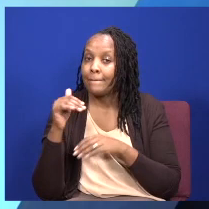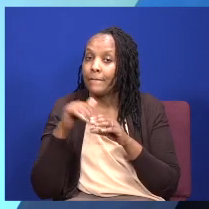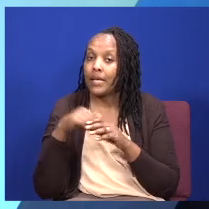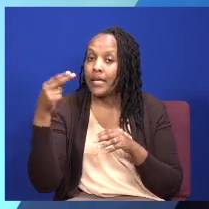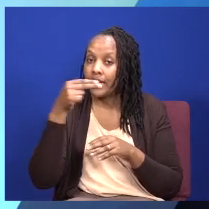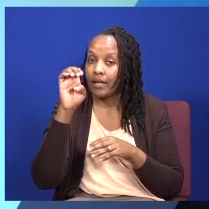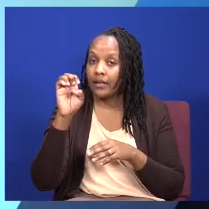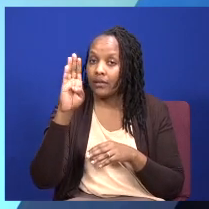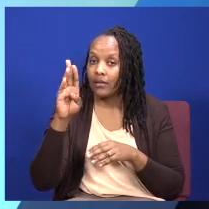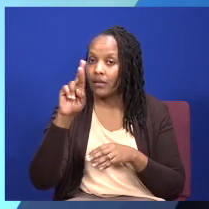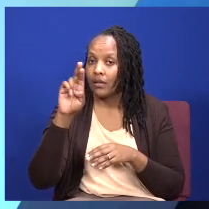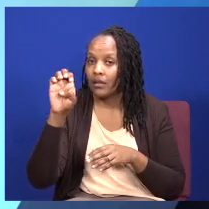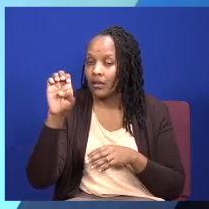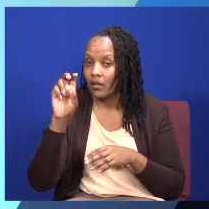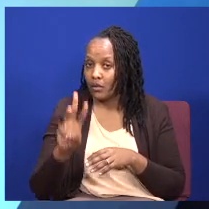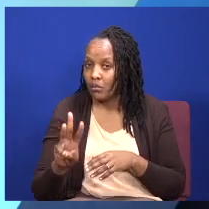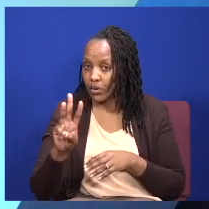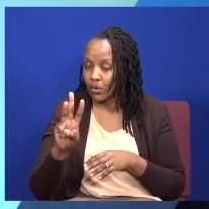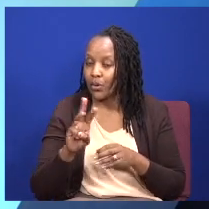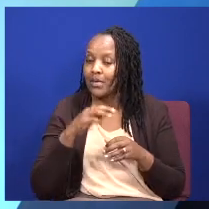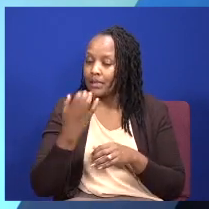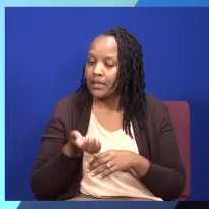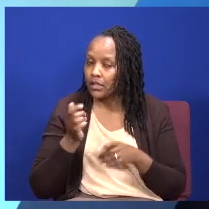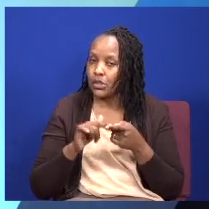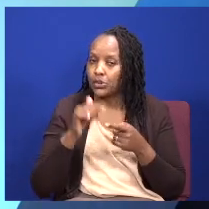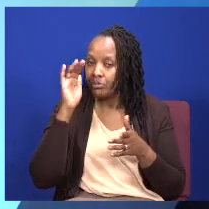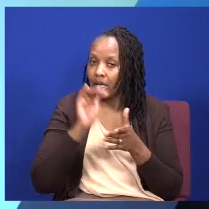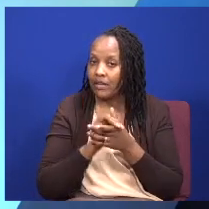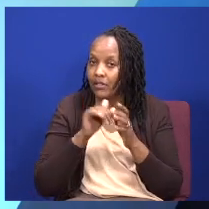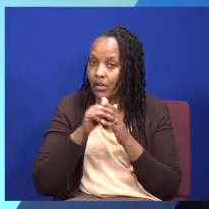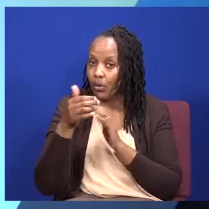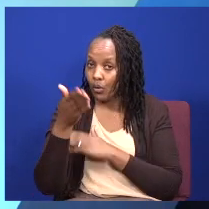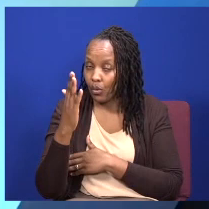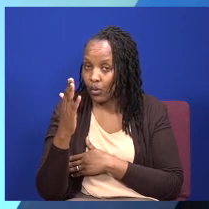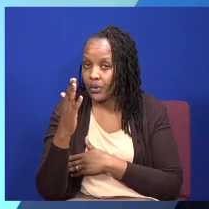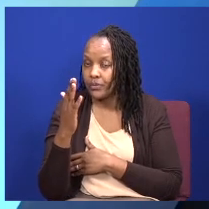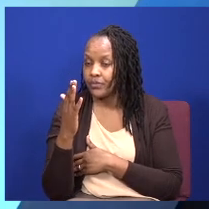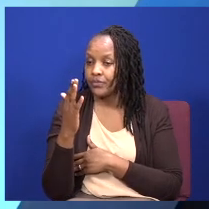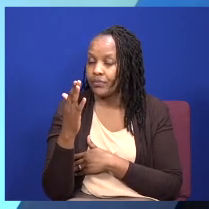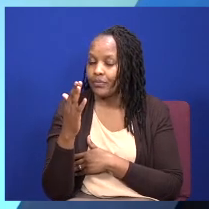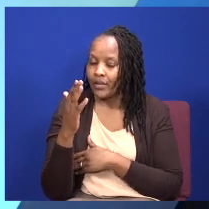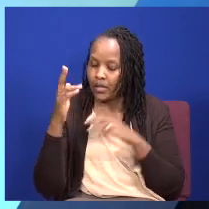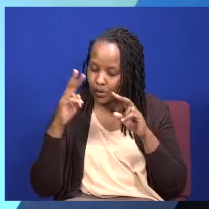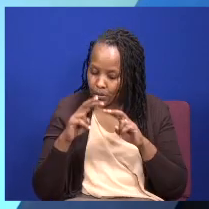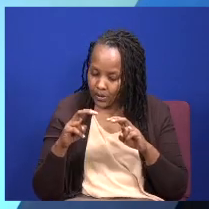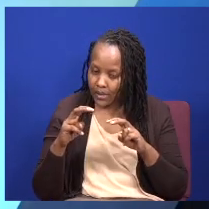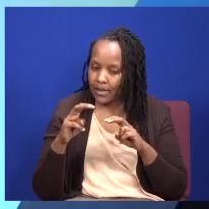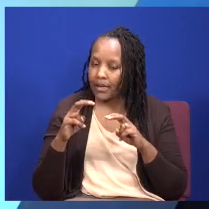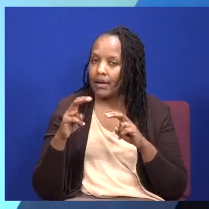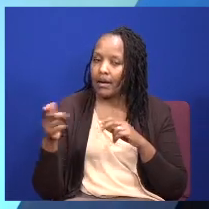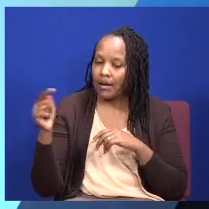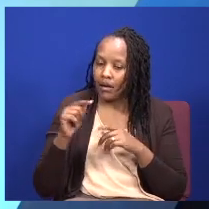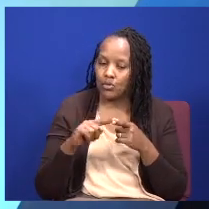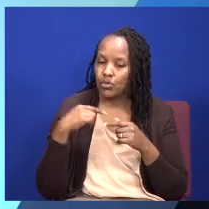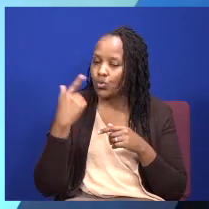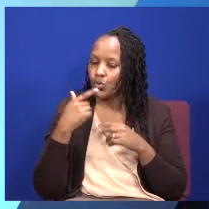if we need to believe in God and believe that he exists and that he rewards those who earnestly seek him. So we should